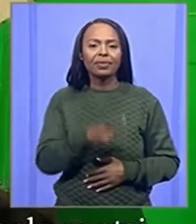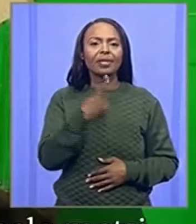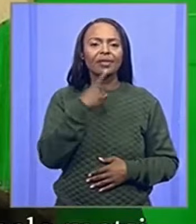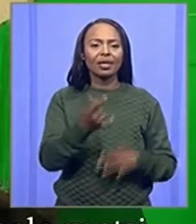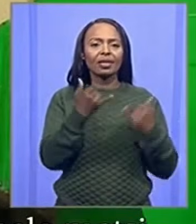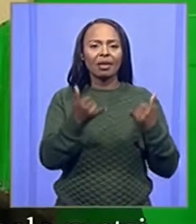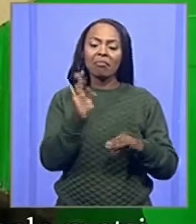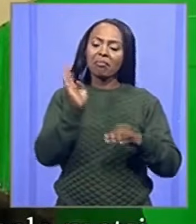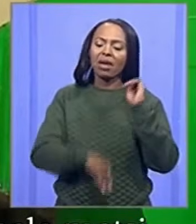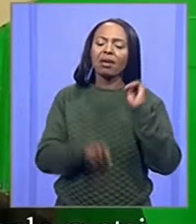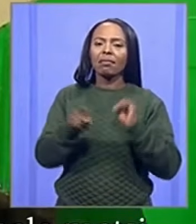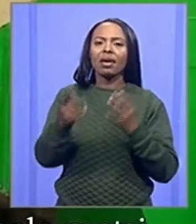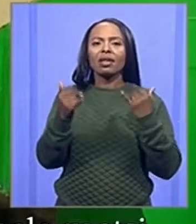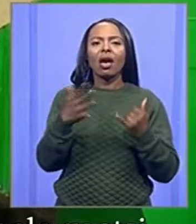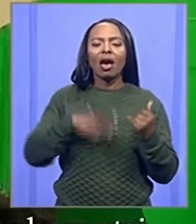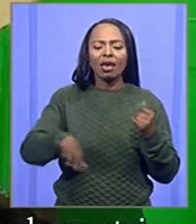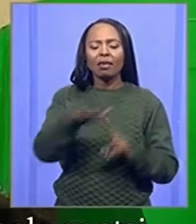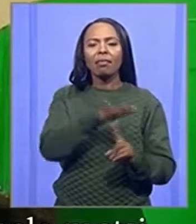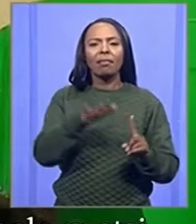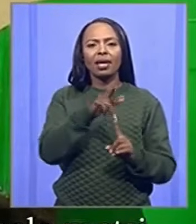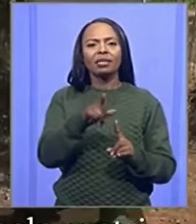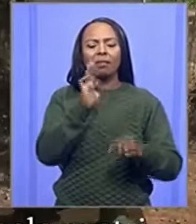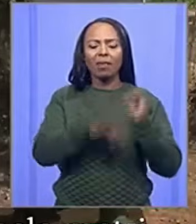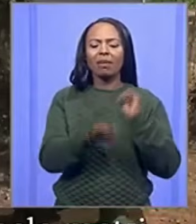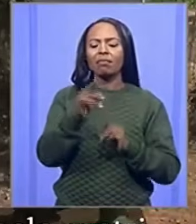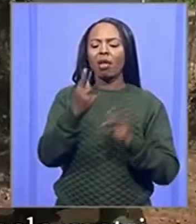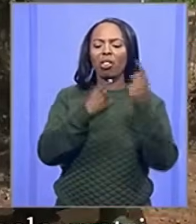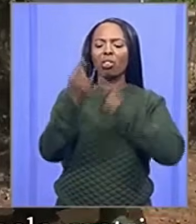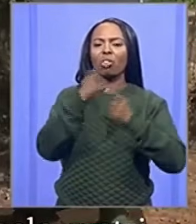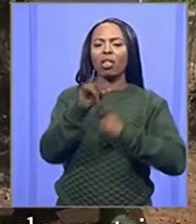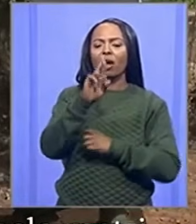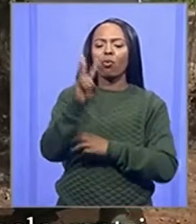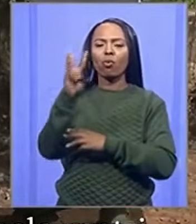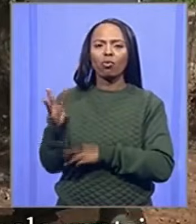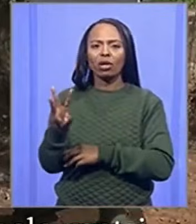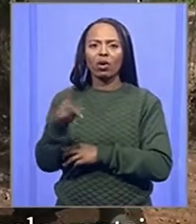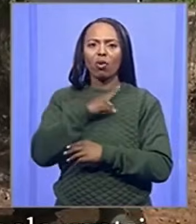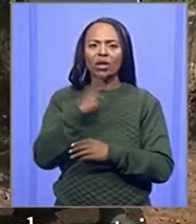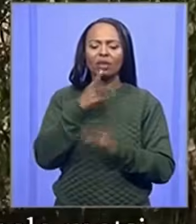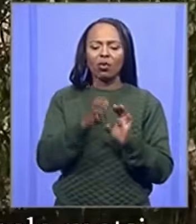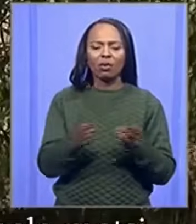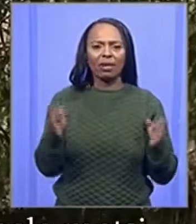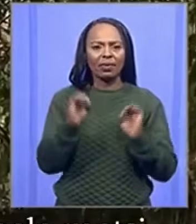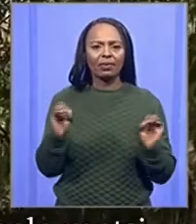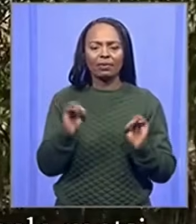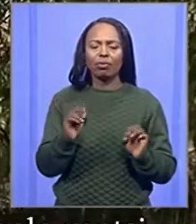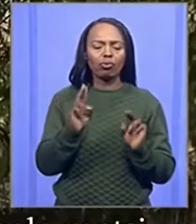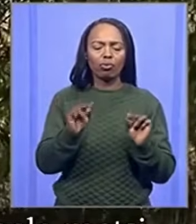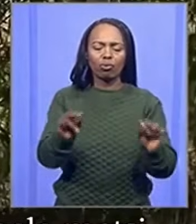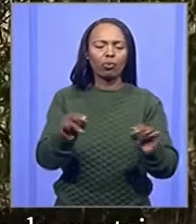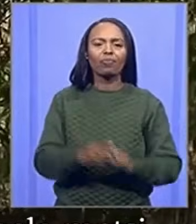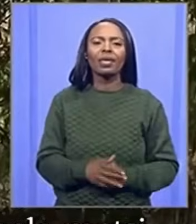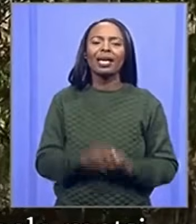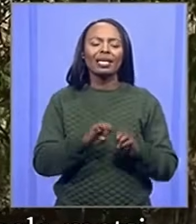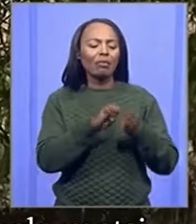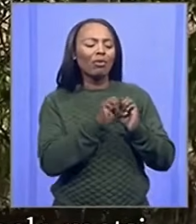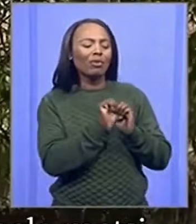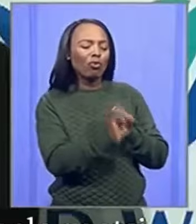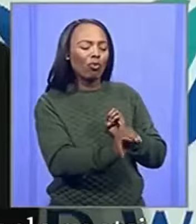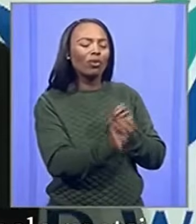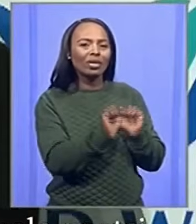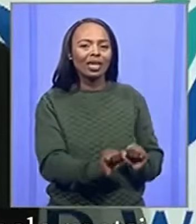pegwa molato tebang le dikgaolo tse di senang metsi ka ntlha ya gore ga sena didiriswa tsa go aba metsi. There are challenges, but those